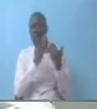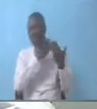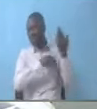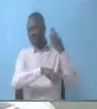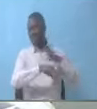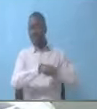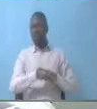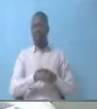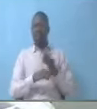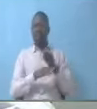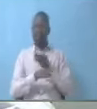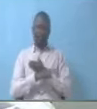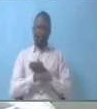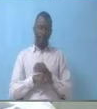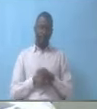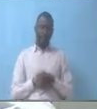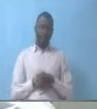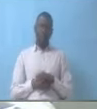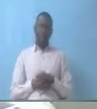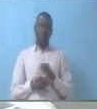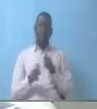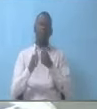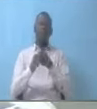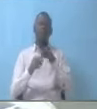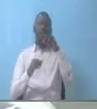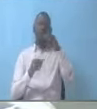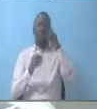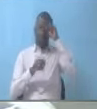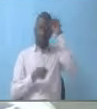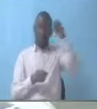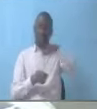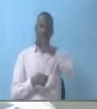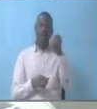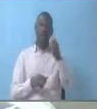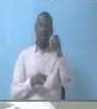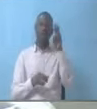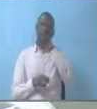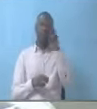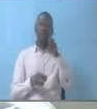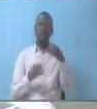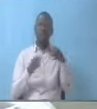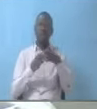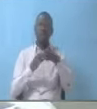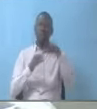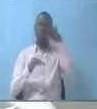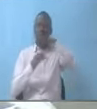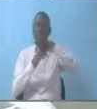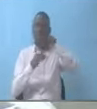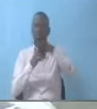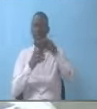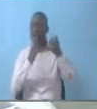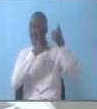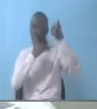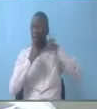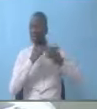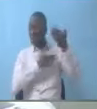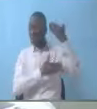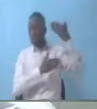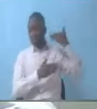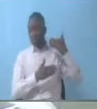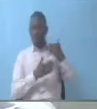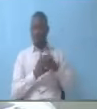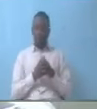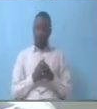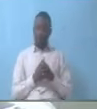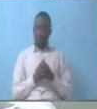1982 ci wéru ñëk ya Following the presidential and parliamentary elections, Toftal nak wote presidential ak bu Sisi Nguur negi député